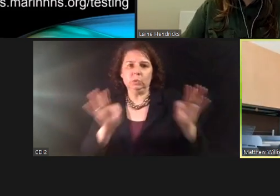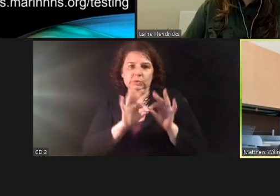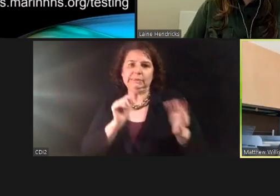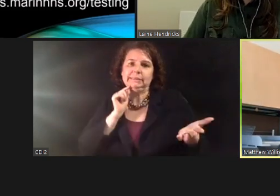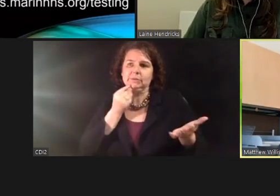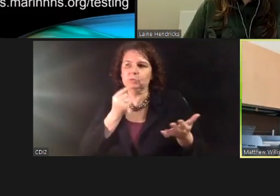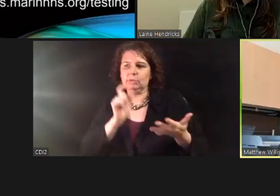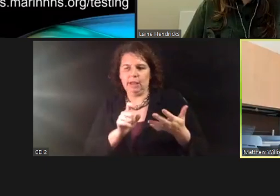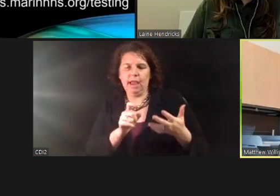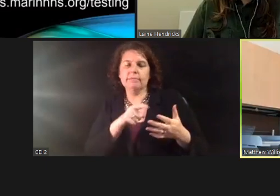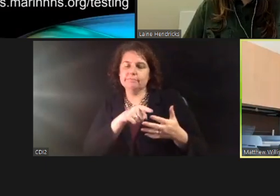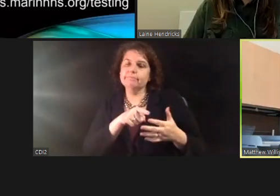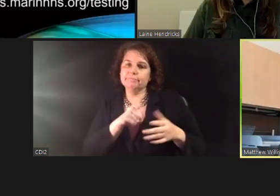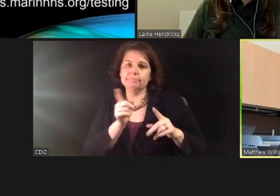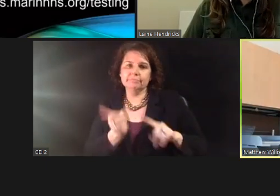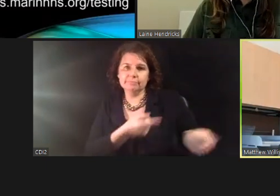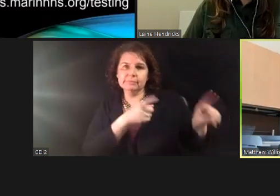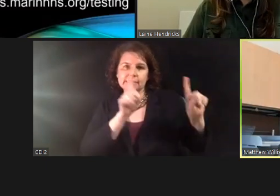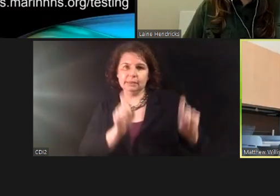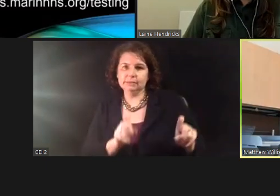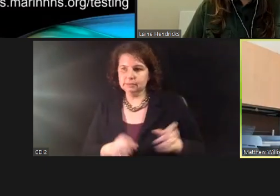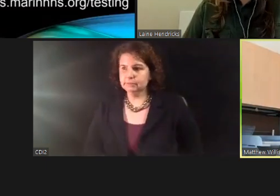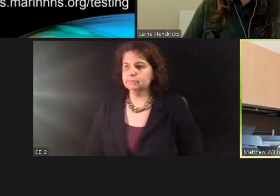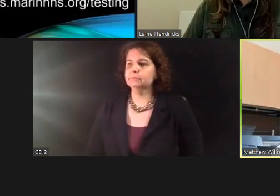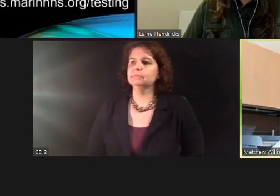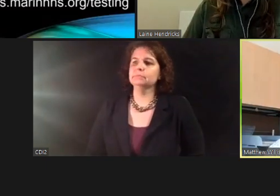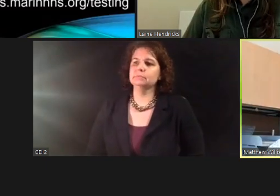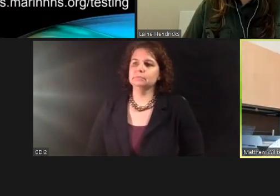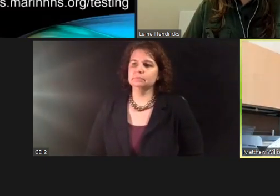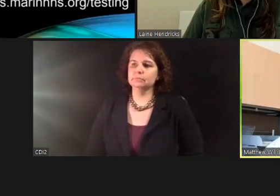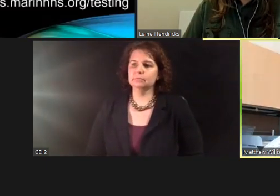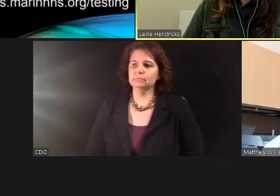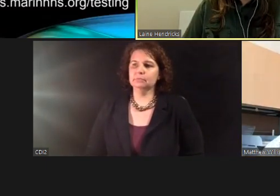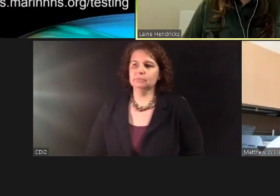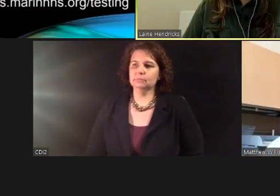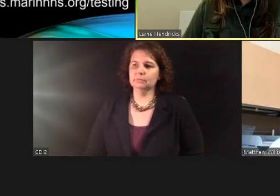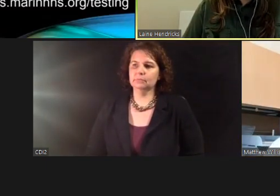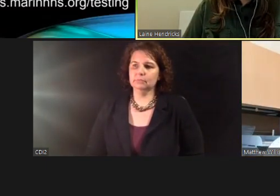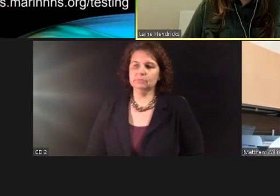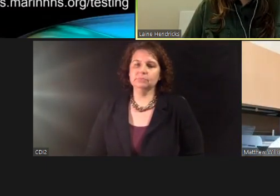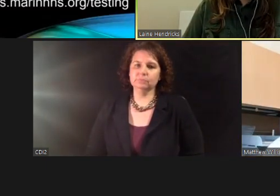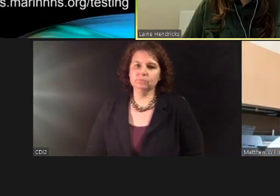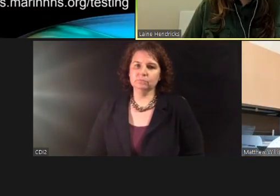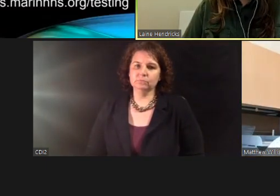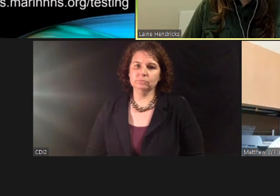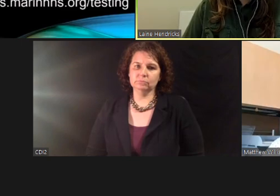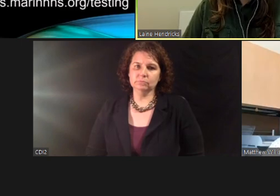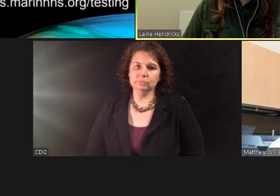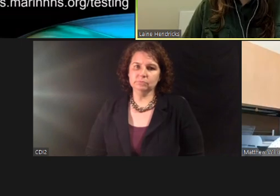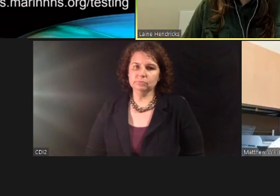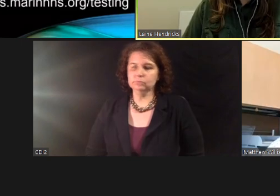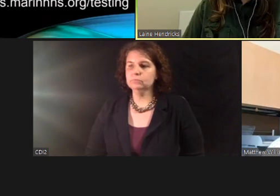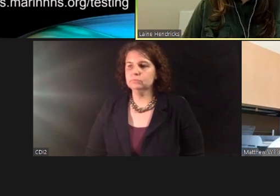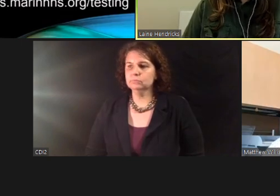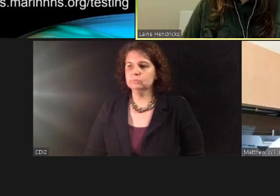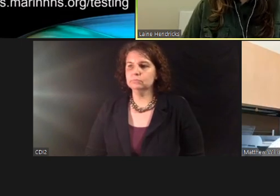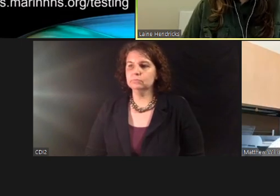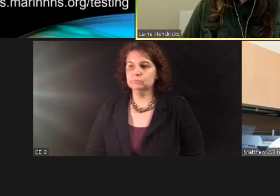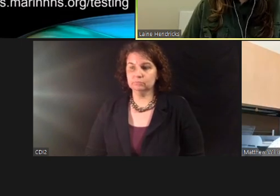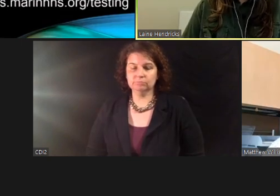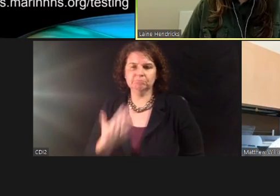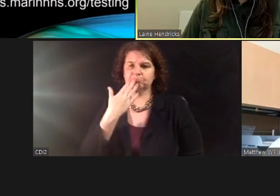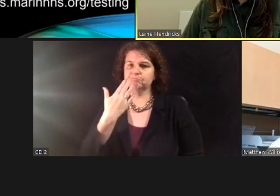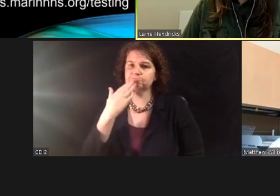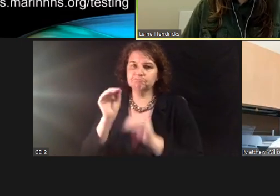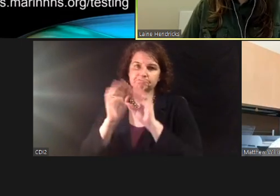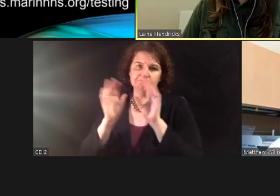most harmed in the absence of a diagnosis. Great. Thank you for clarifying that. All right, let's shift